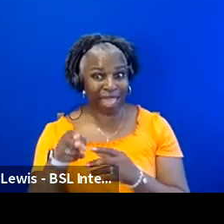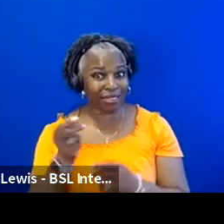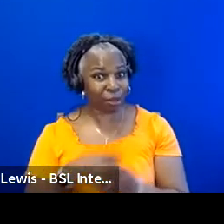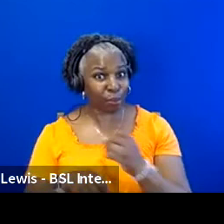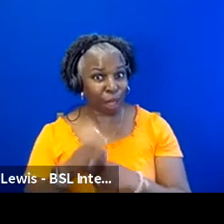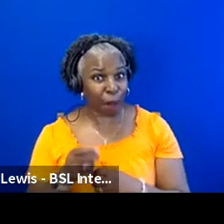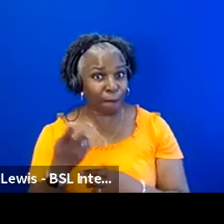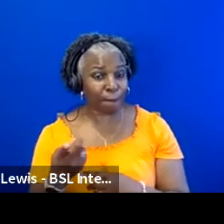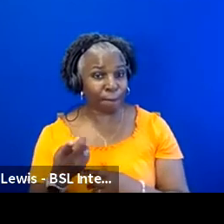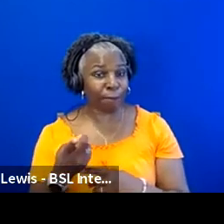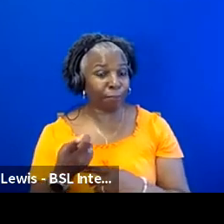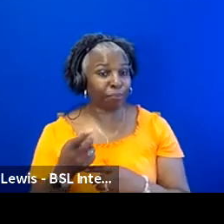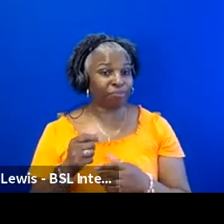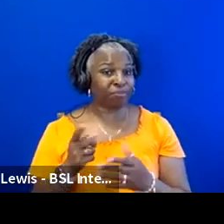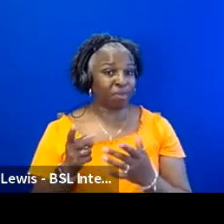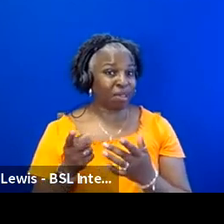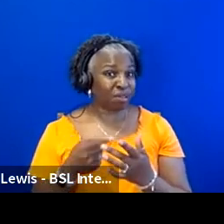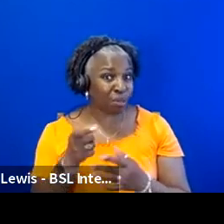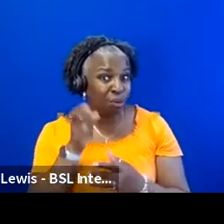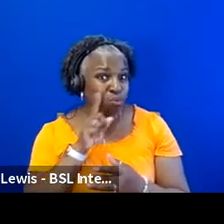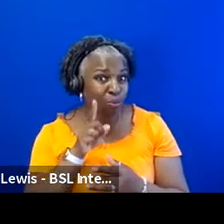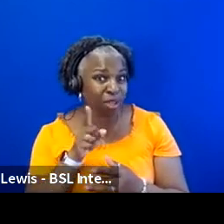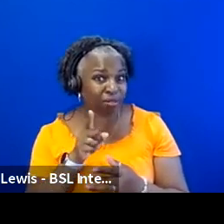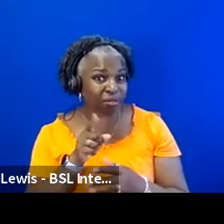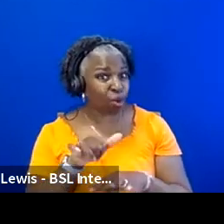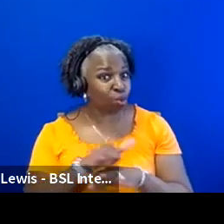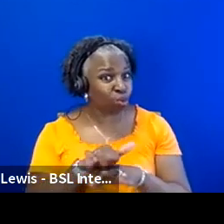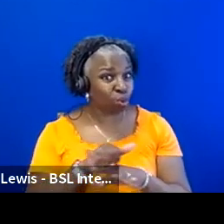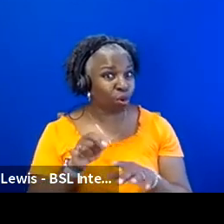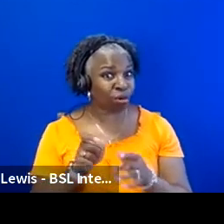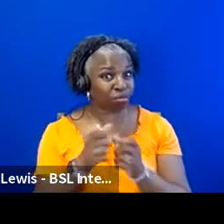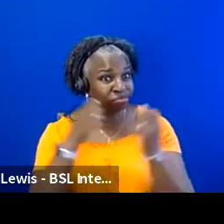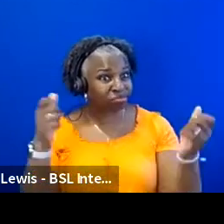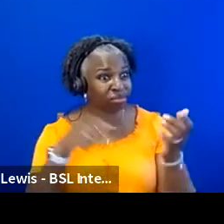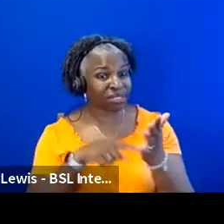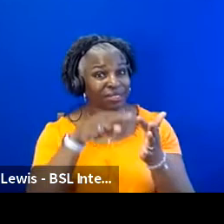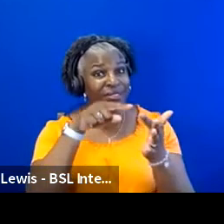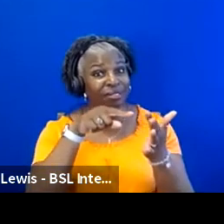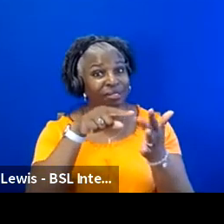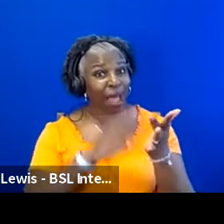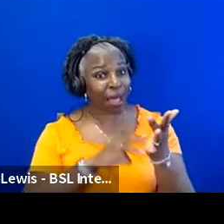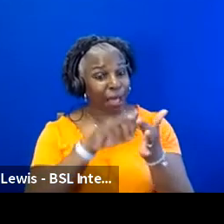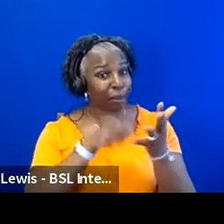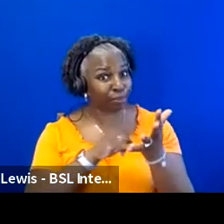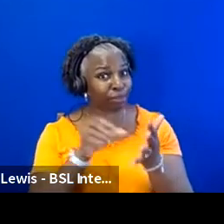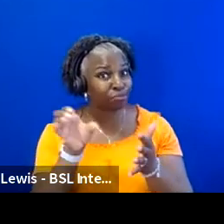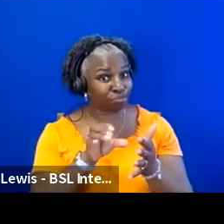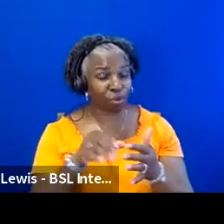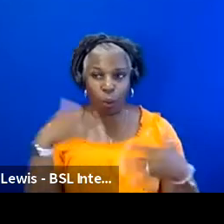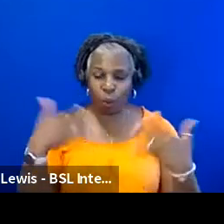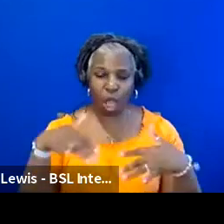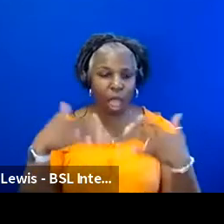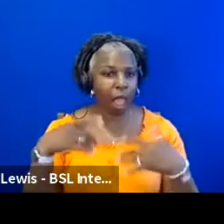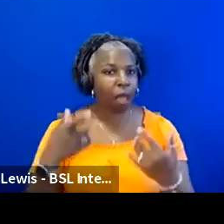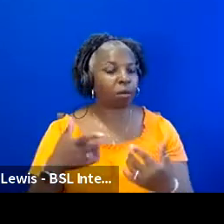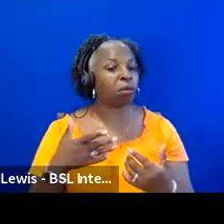bureau chief for the New York Times. And I celebrate these changes, and I would say that these are steps forward, but I also think it is incredibly important to